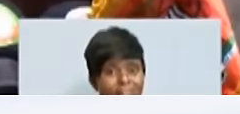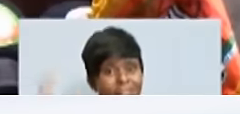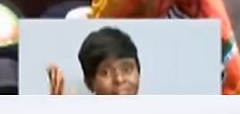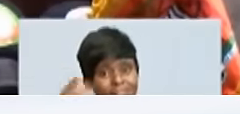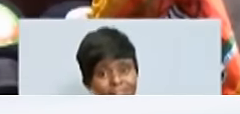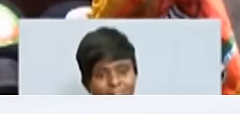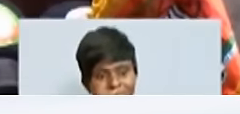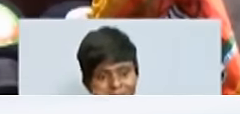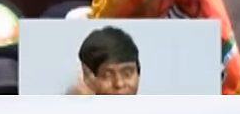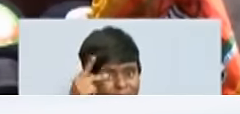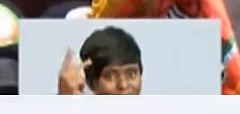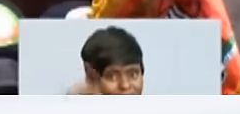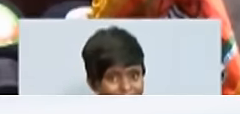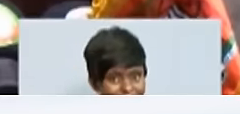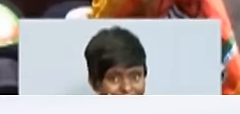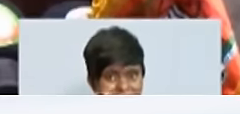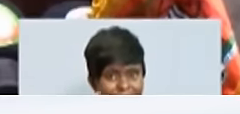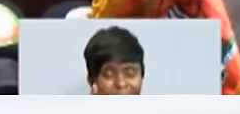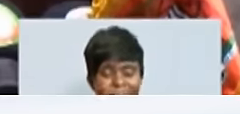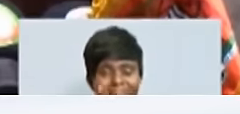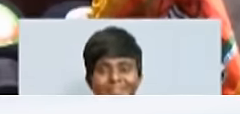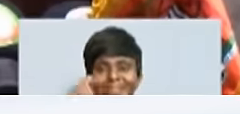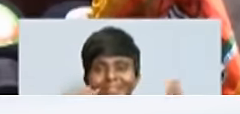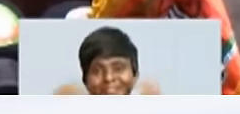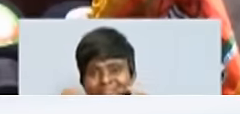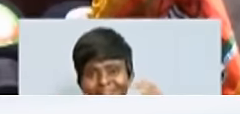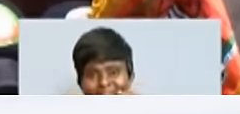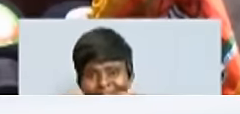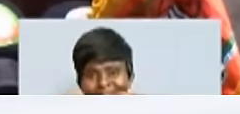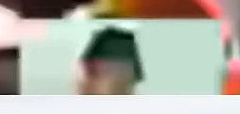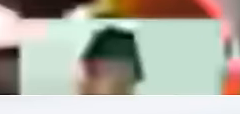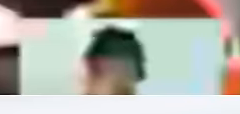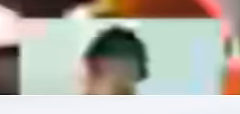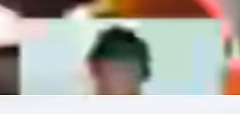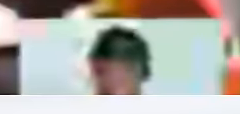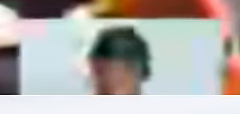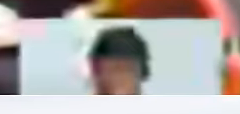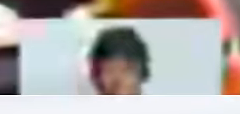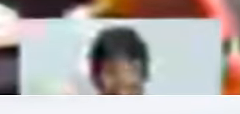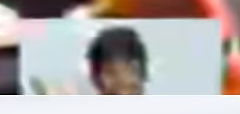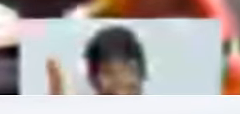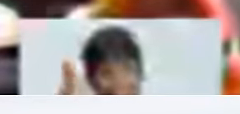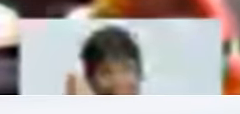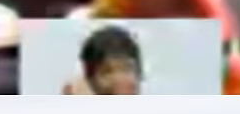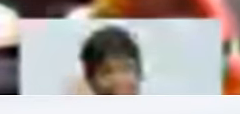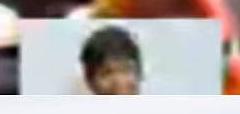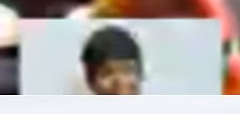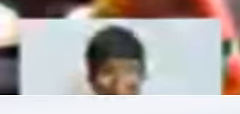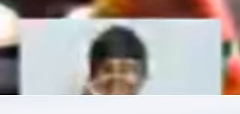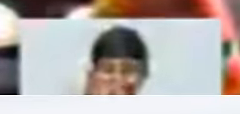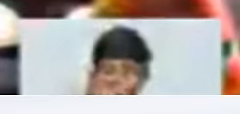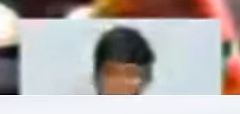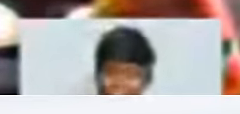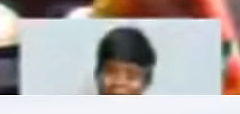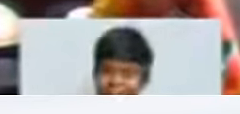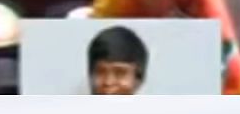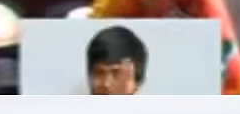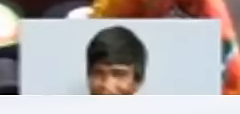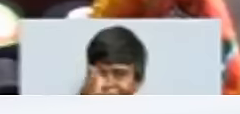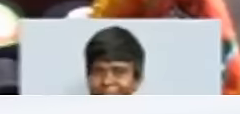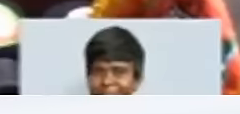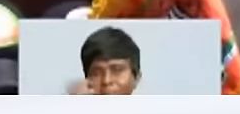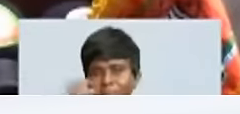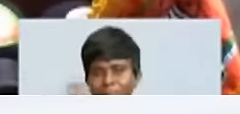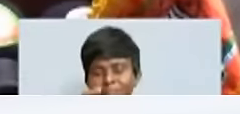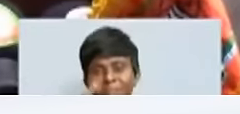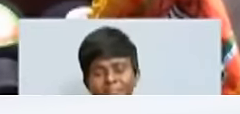from all political parties and laughing, joking. Then they go and campaign to the voters. That's how it should